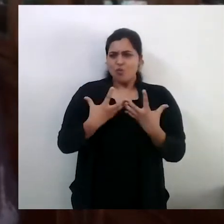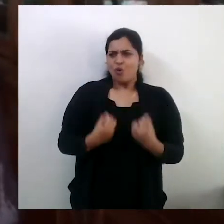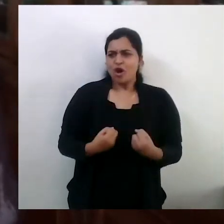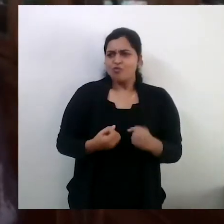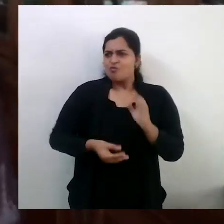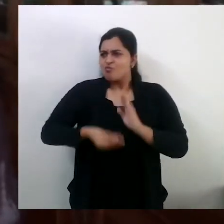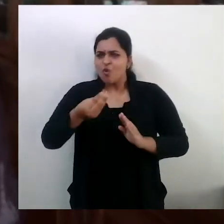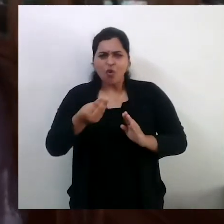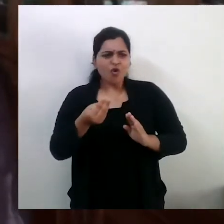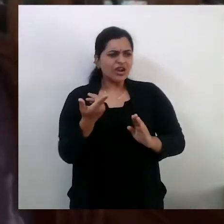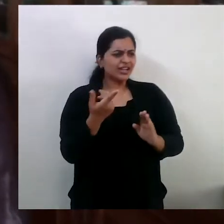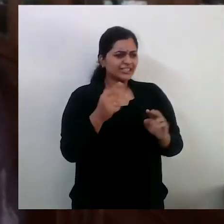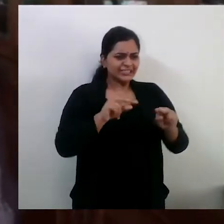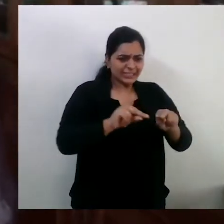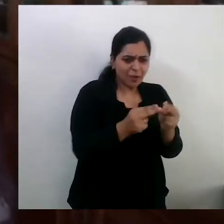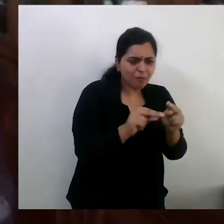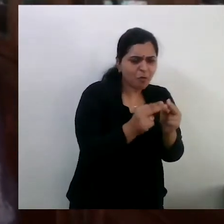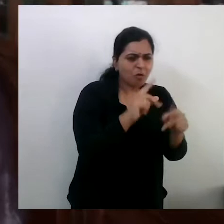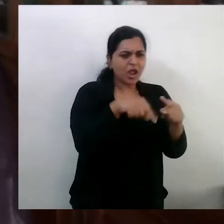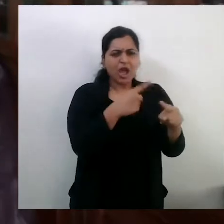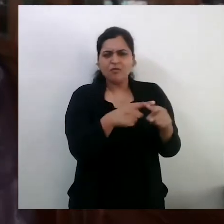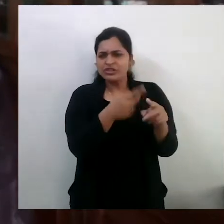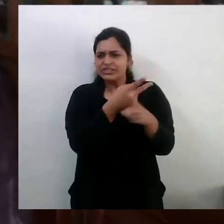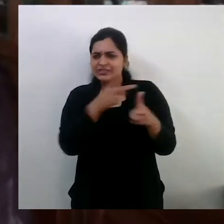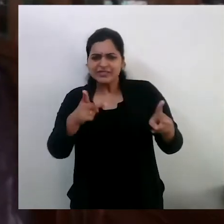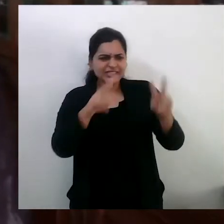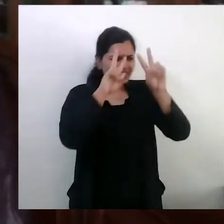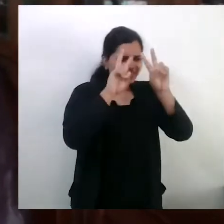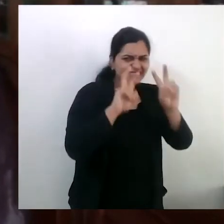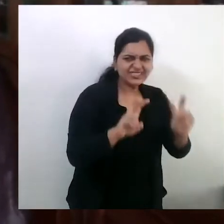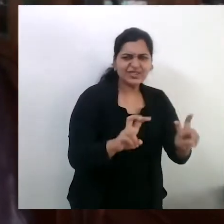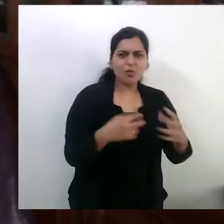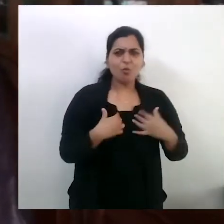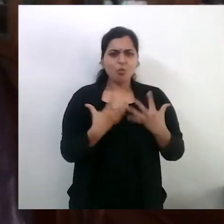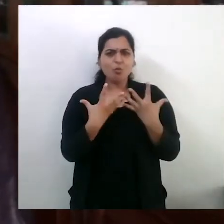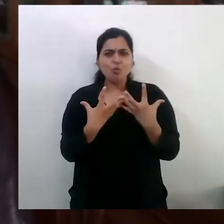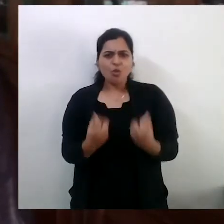printing, embroidery, any kind of traditional